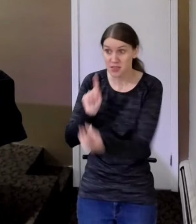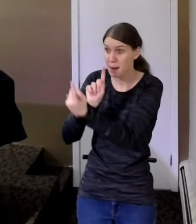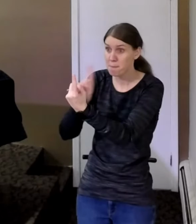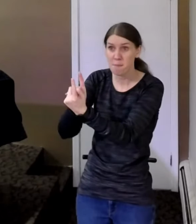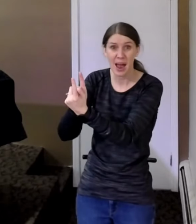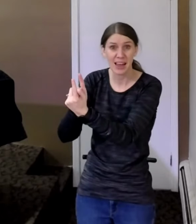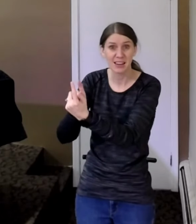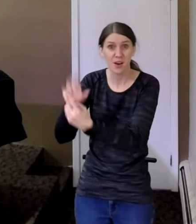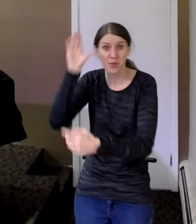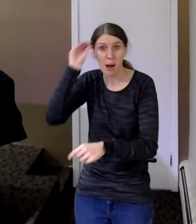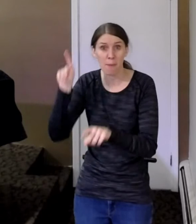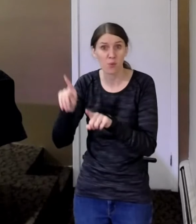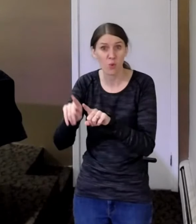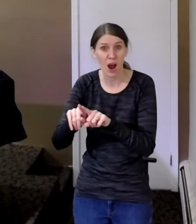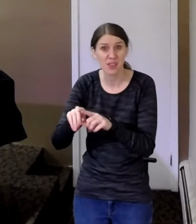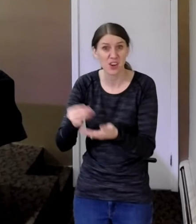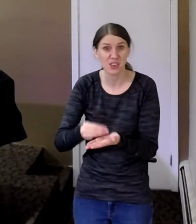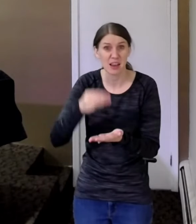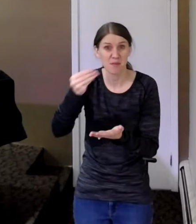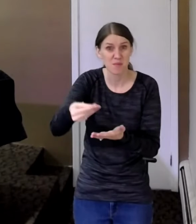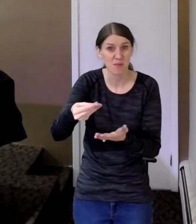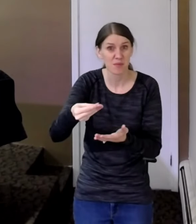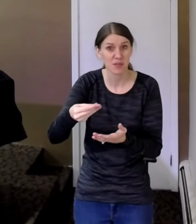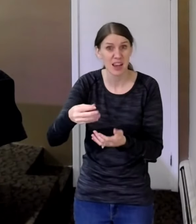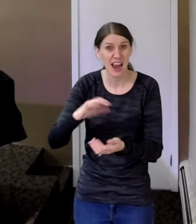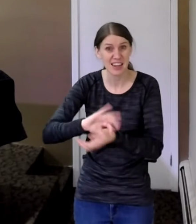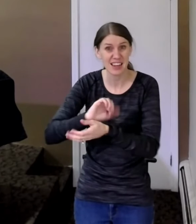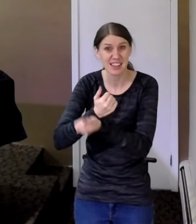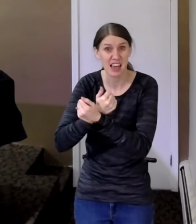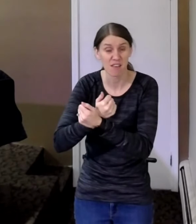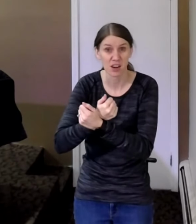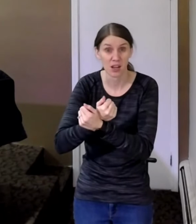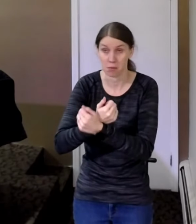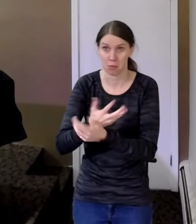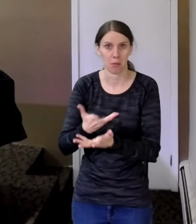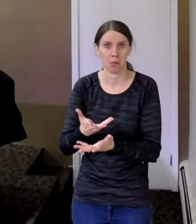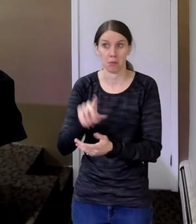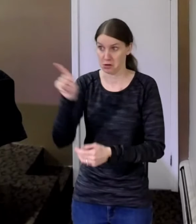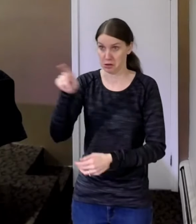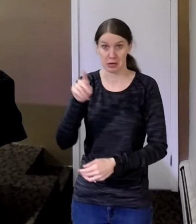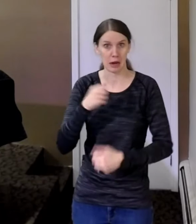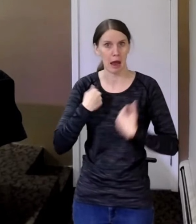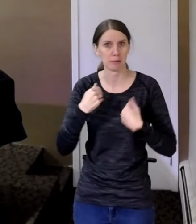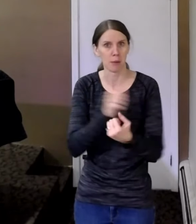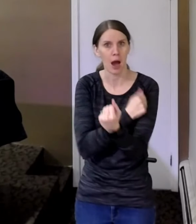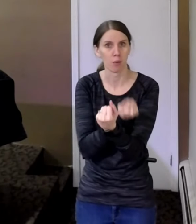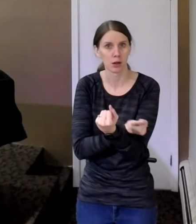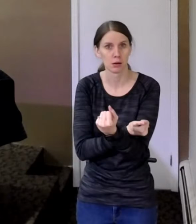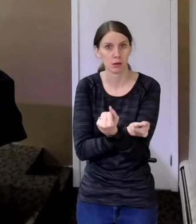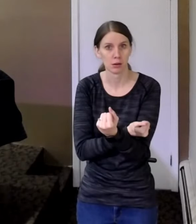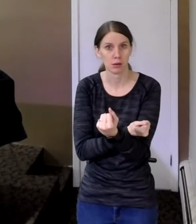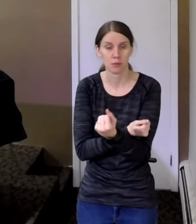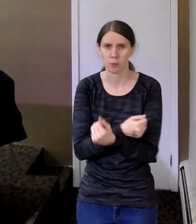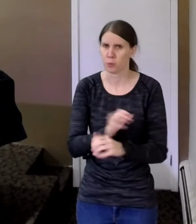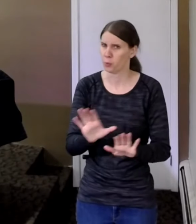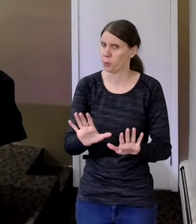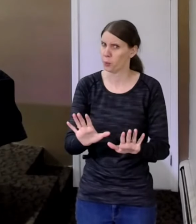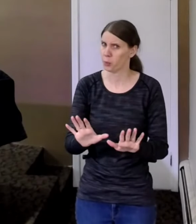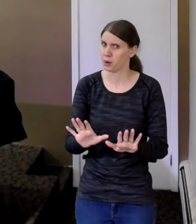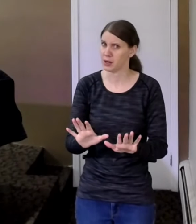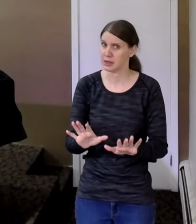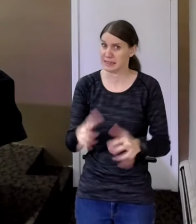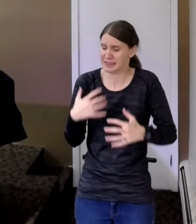torturing and killing him. Okay? And they're standing there and he's the one with all the power. And they're